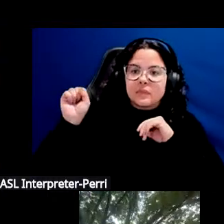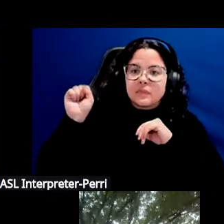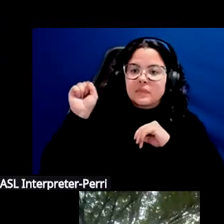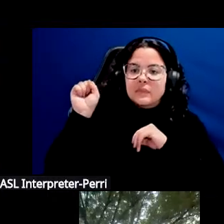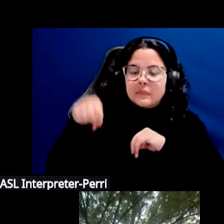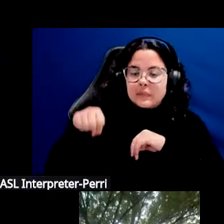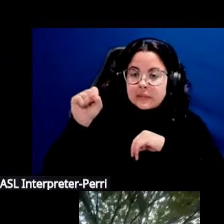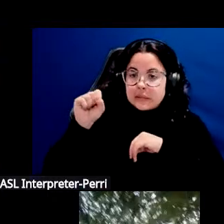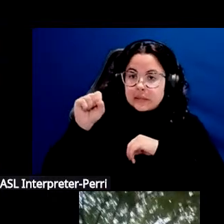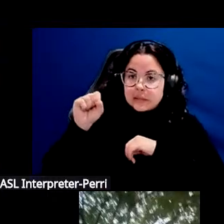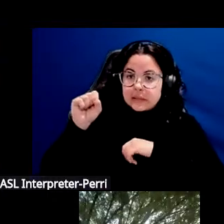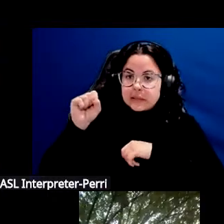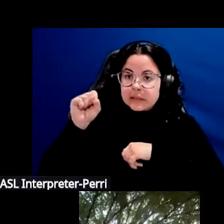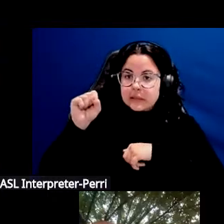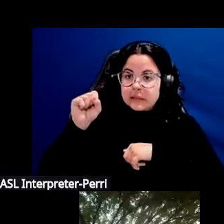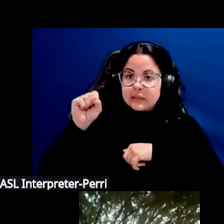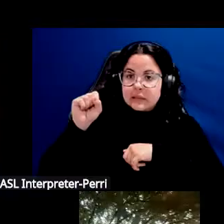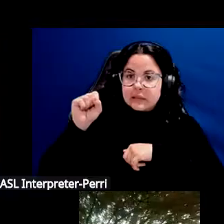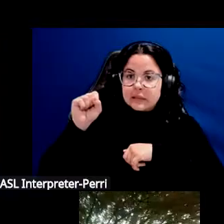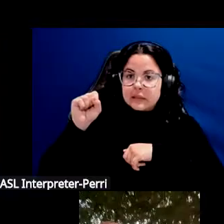to